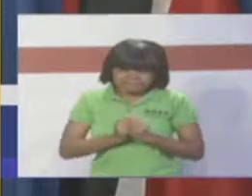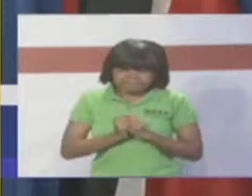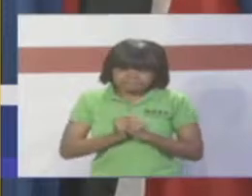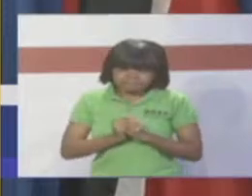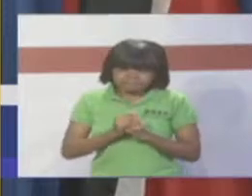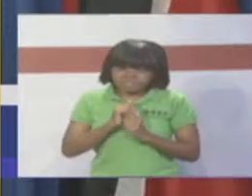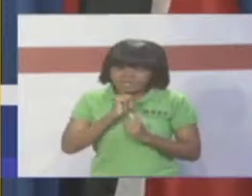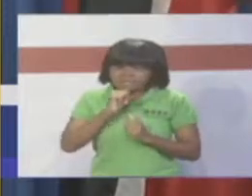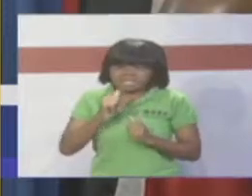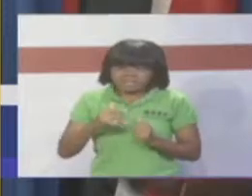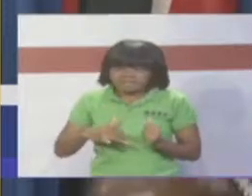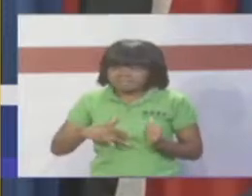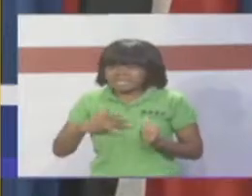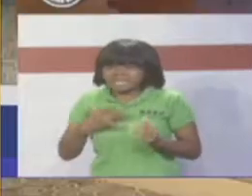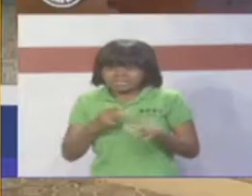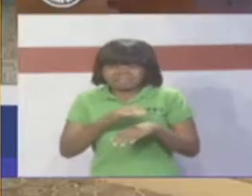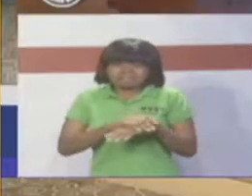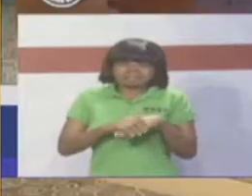Moment of inconvenience